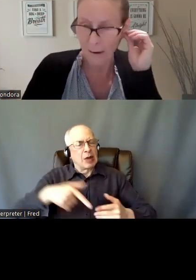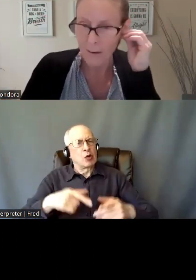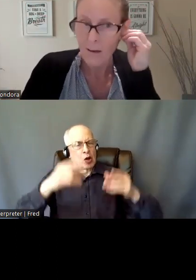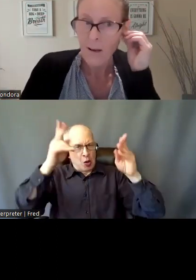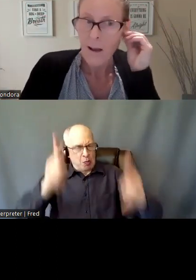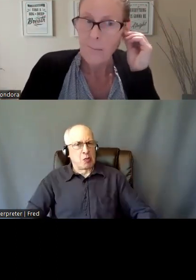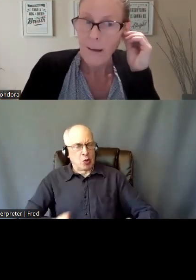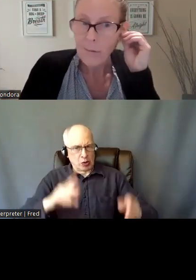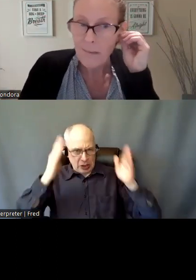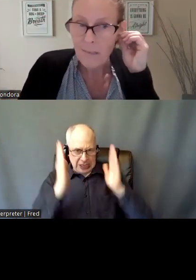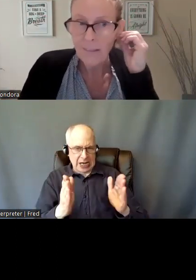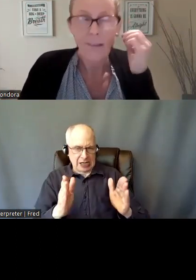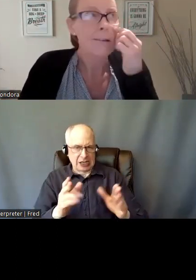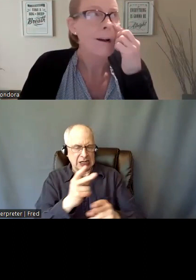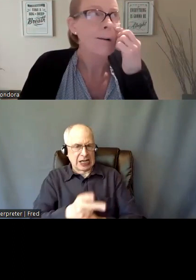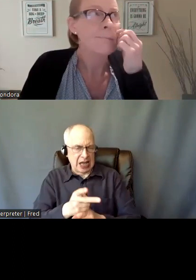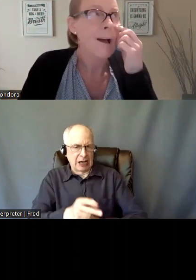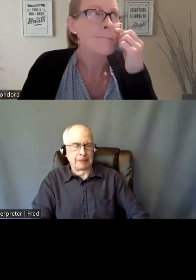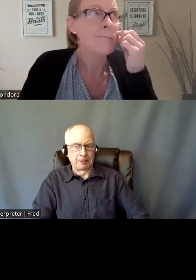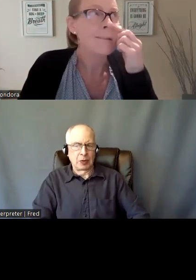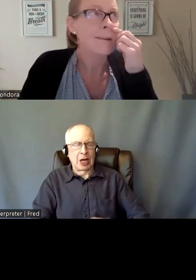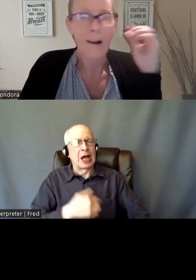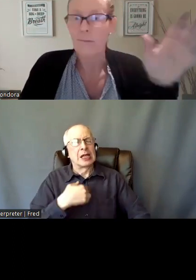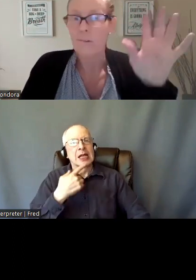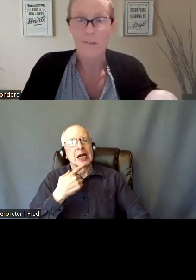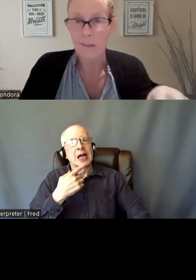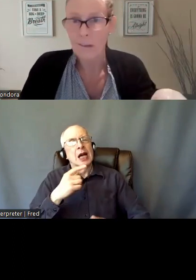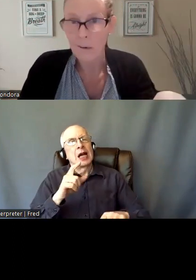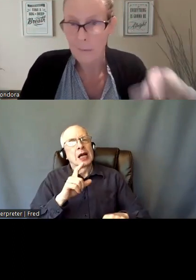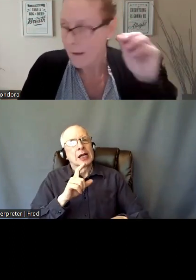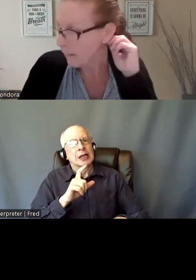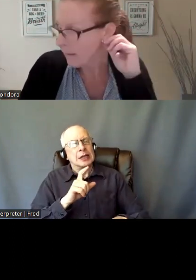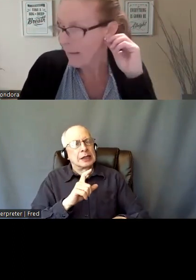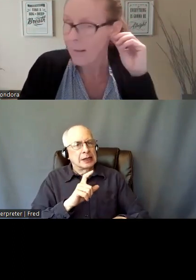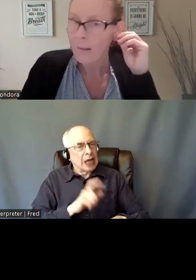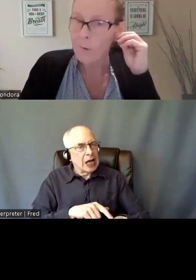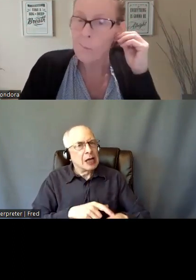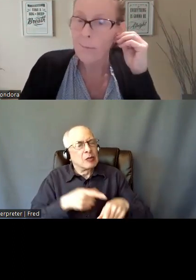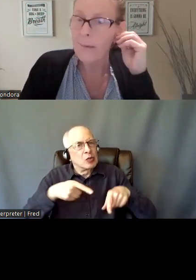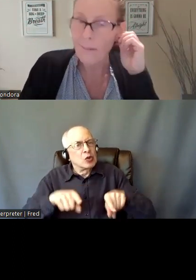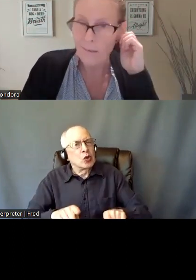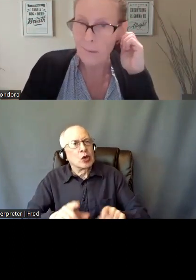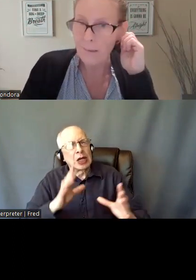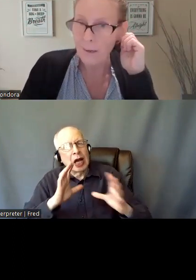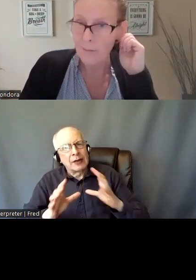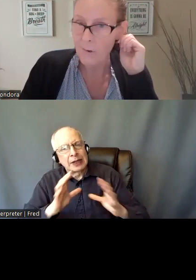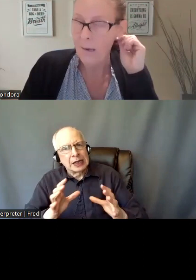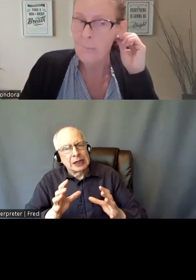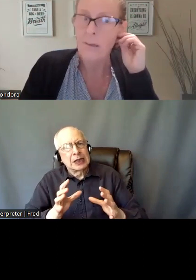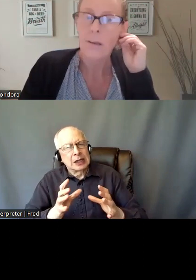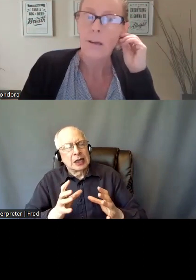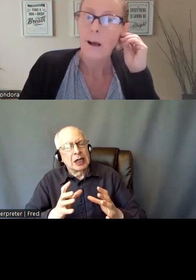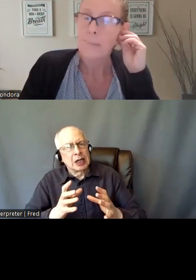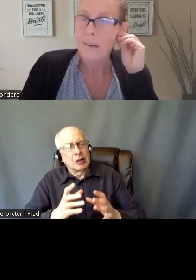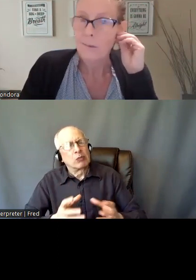person-centered care. I often say that time spent in conversations like the one we're having today, they're a worthy investment of your